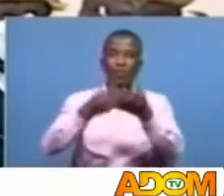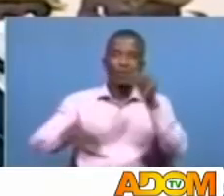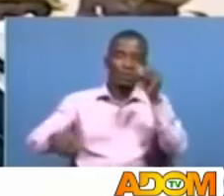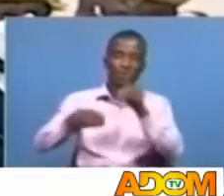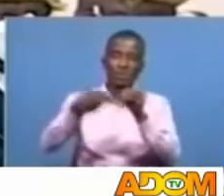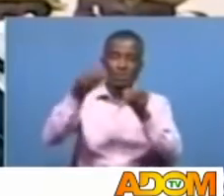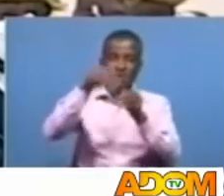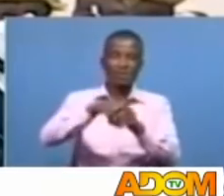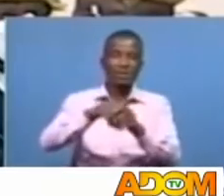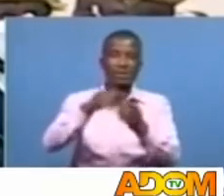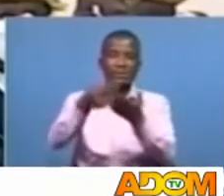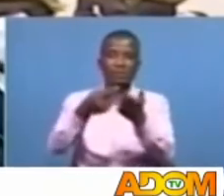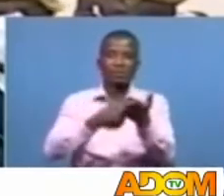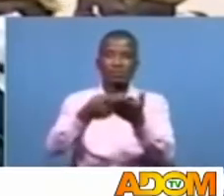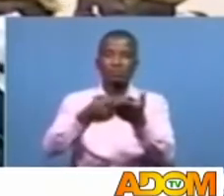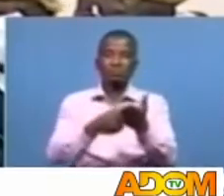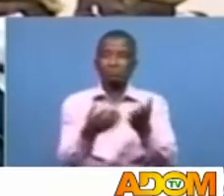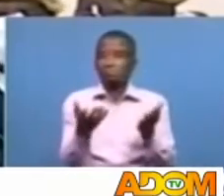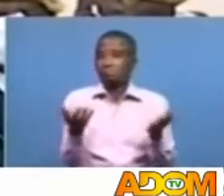the fore.